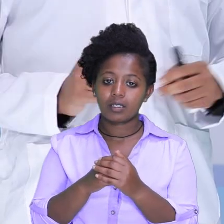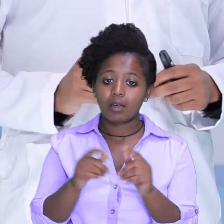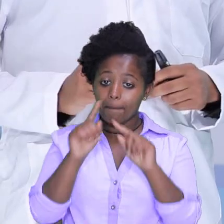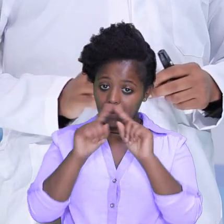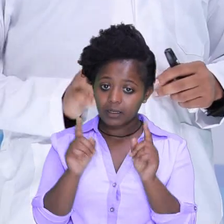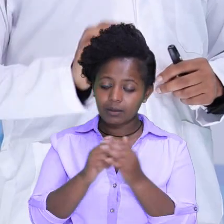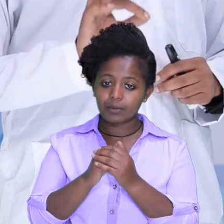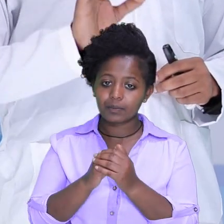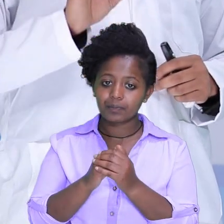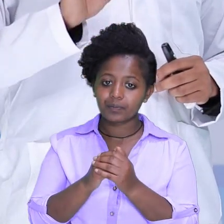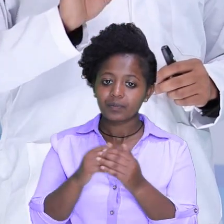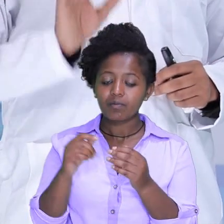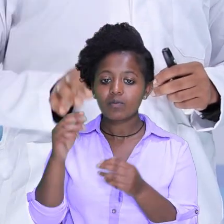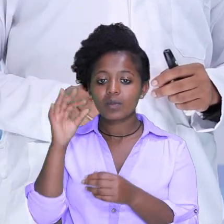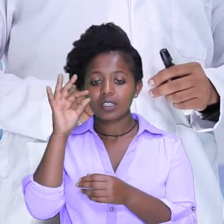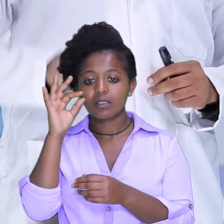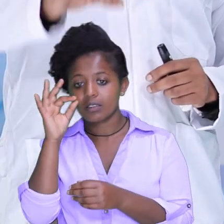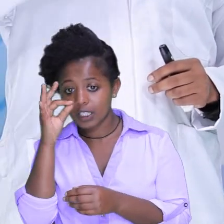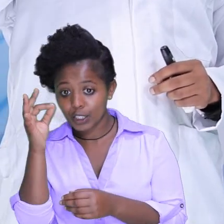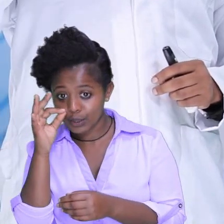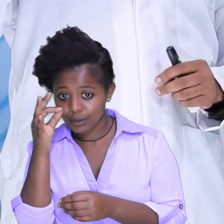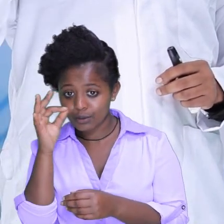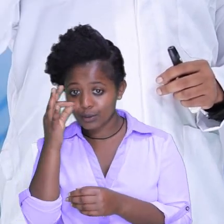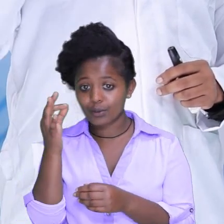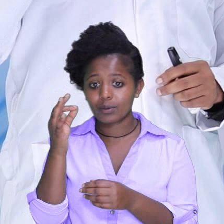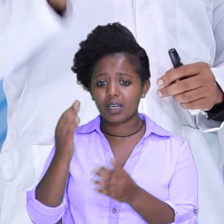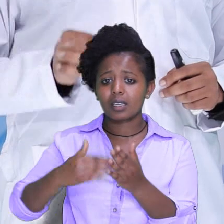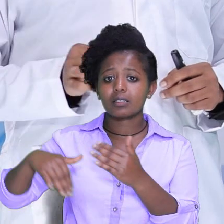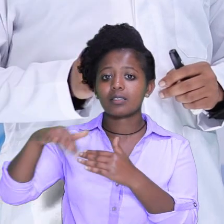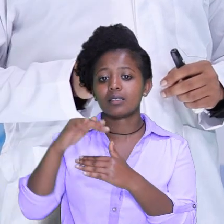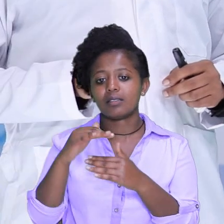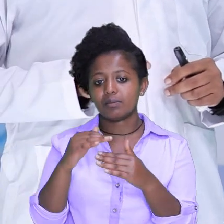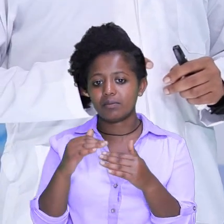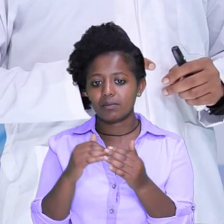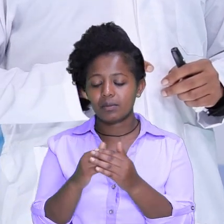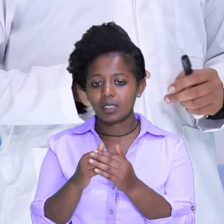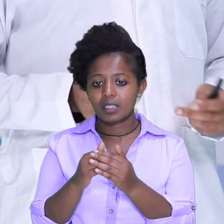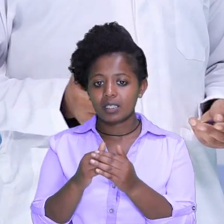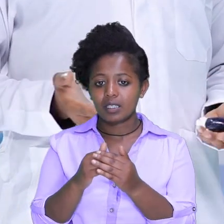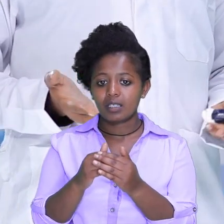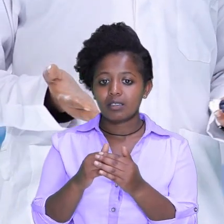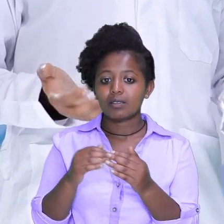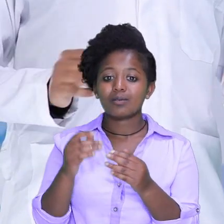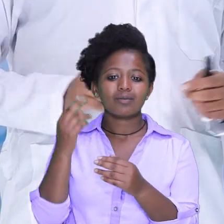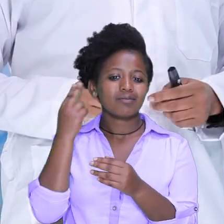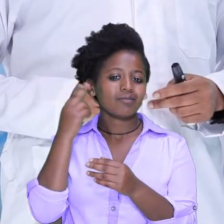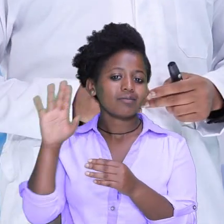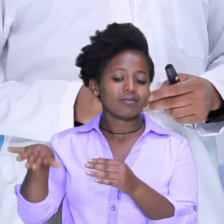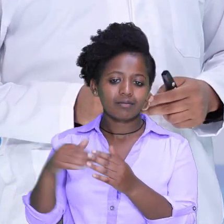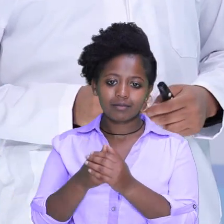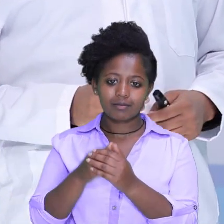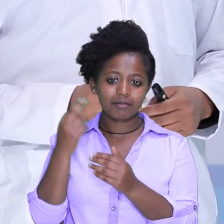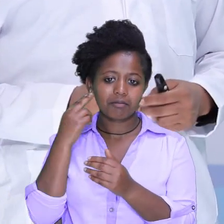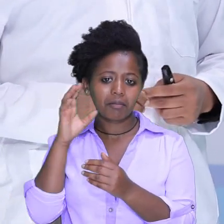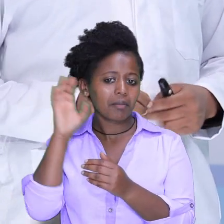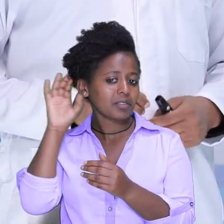But the Hindu fanatic or the Hindu extremist did not listen him.